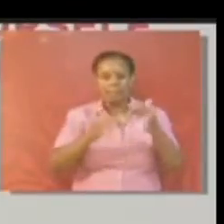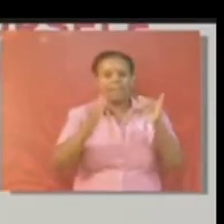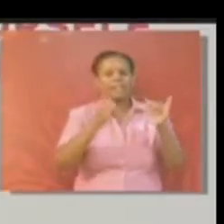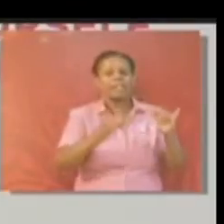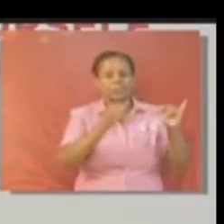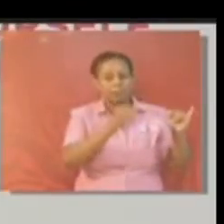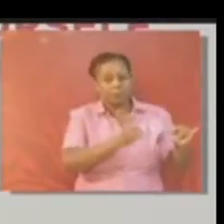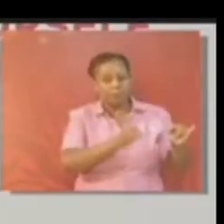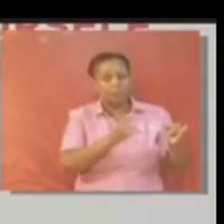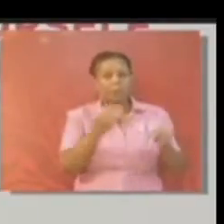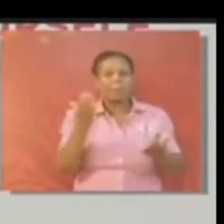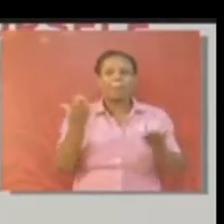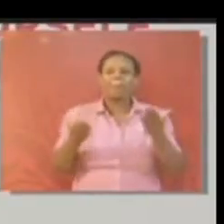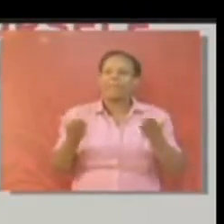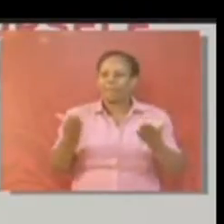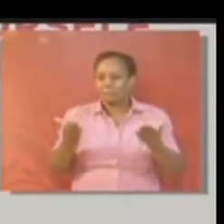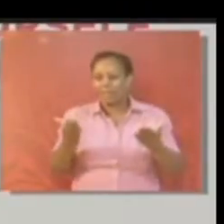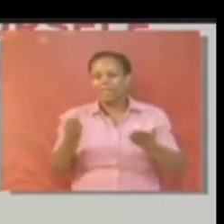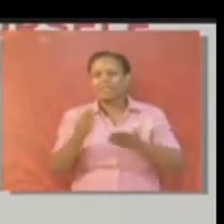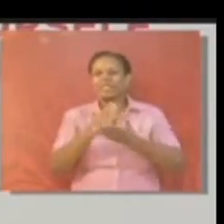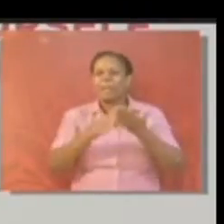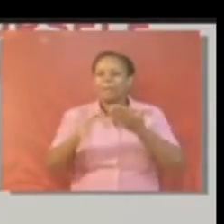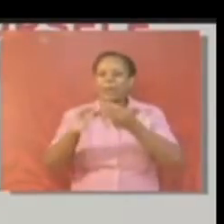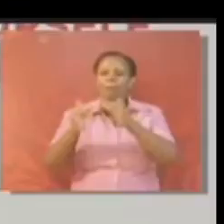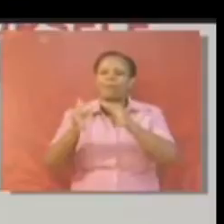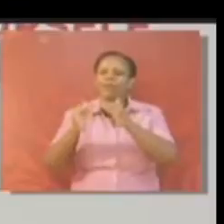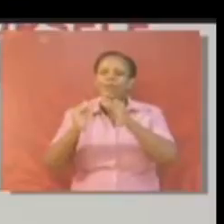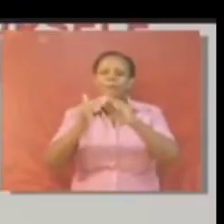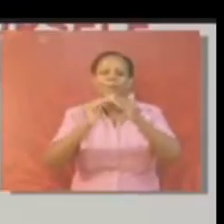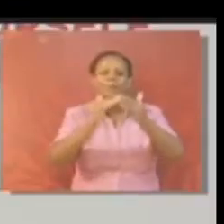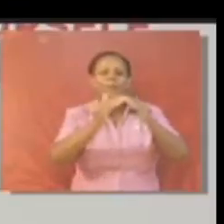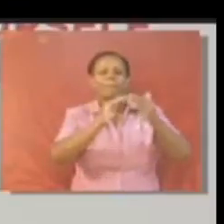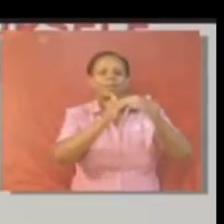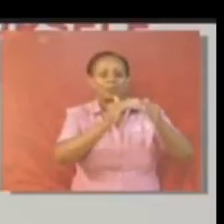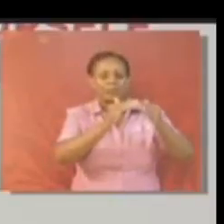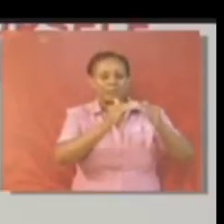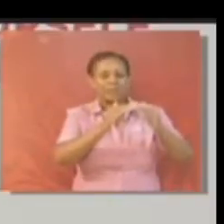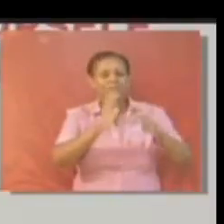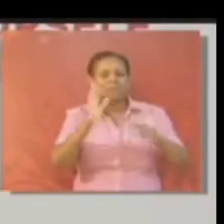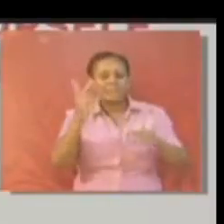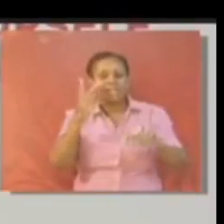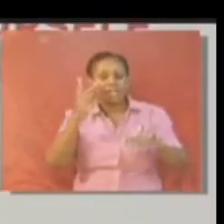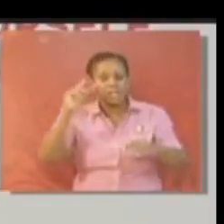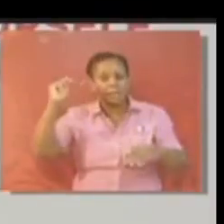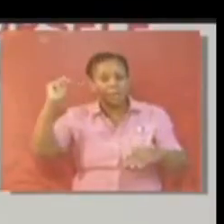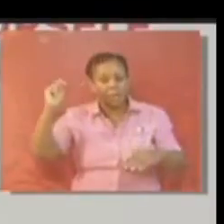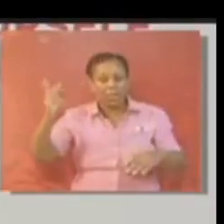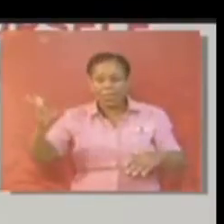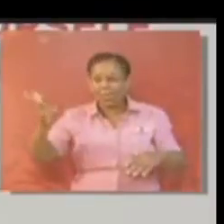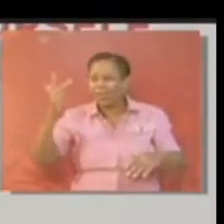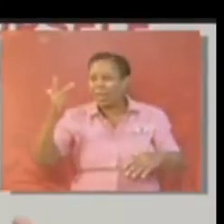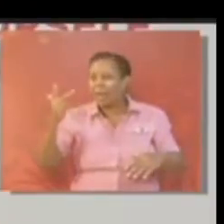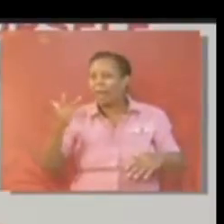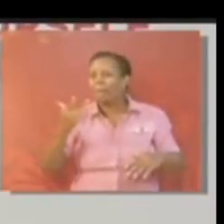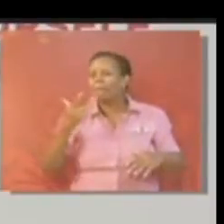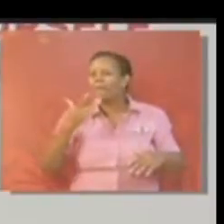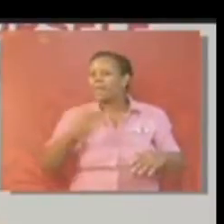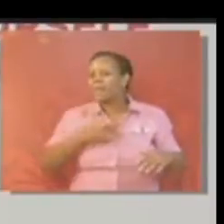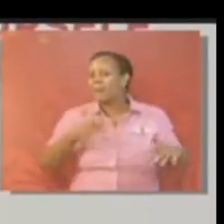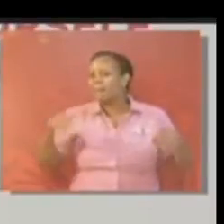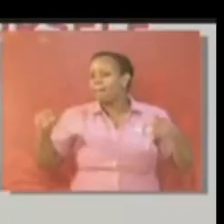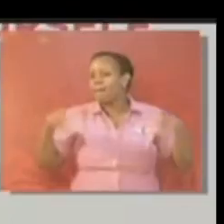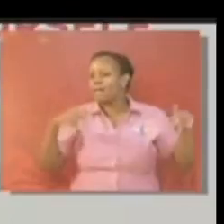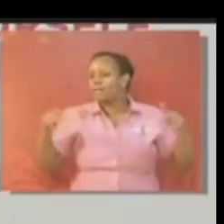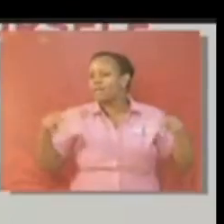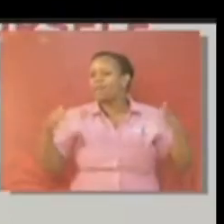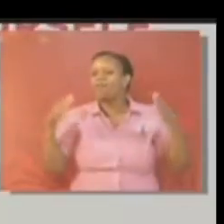little communities, as we saw in Tobago. 3 birthday parties in Tobago. Well, let's focus on 2.